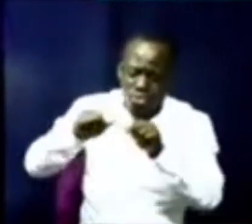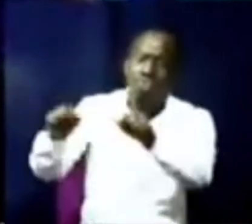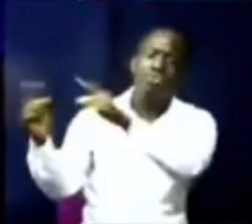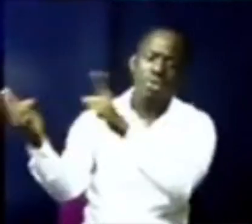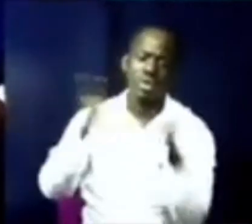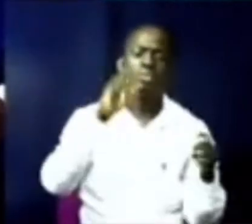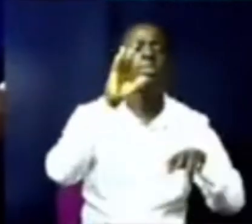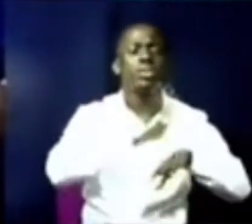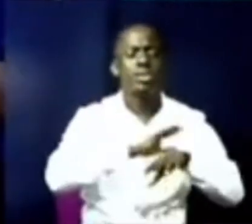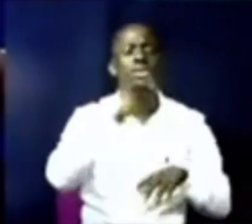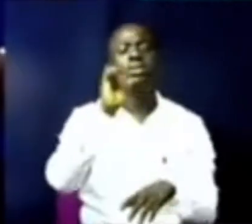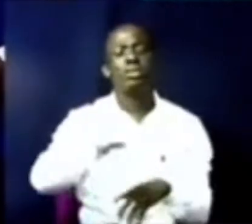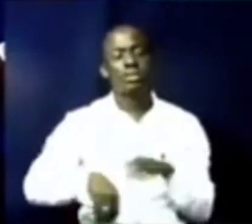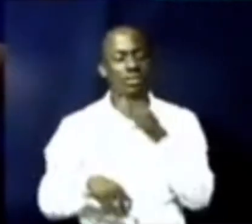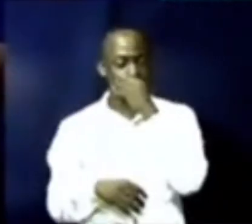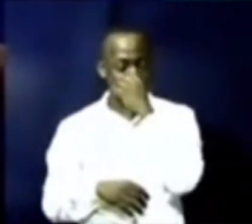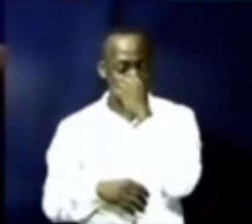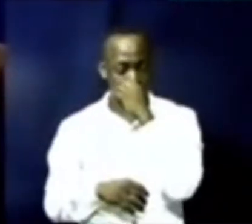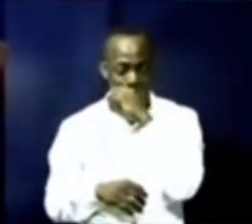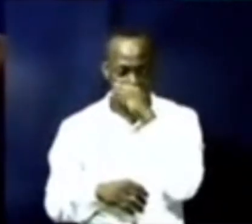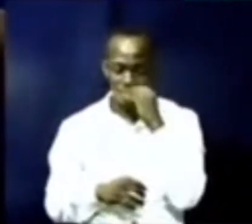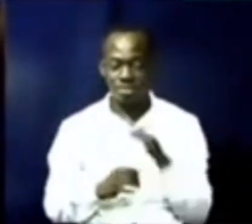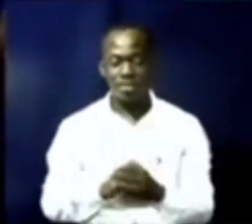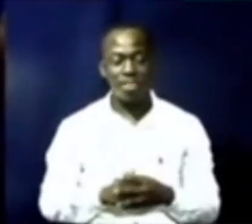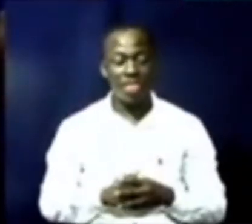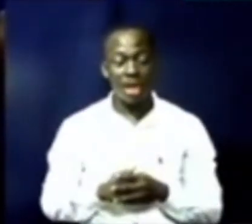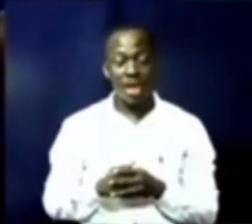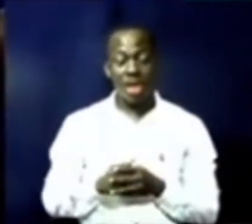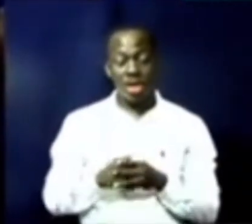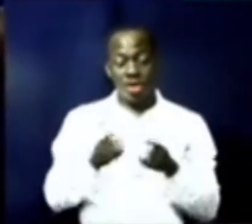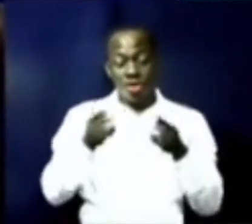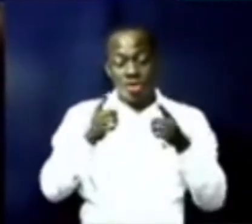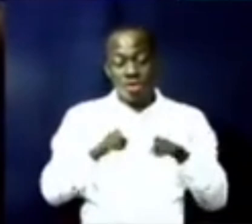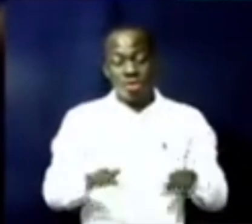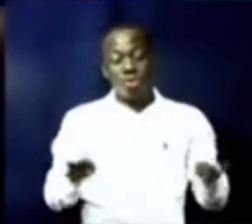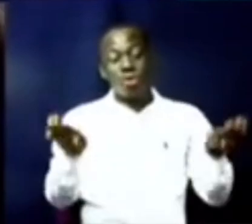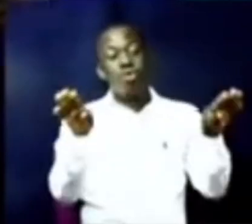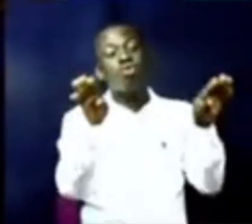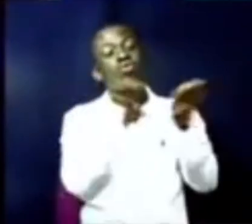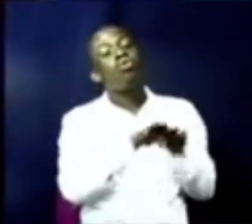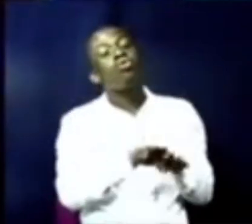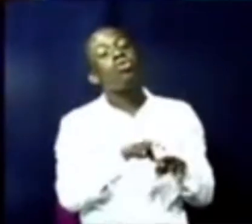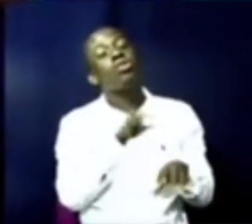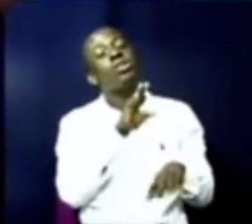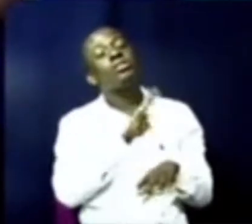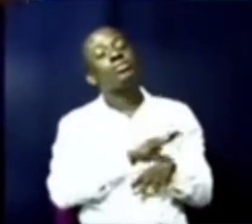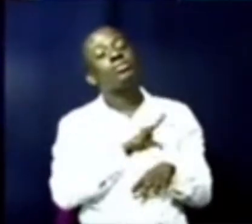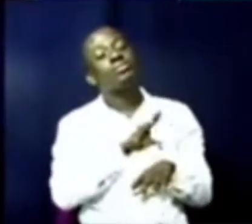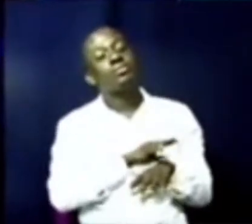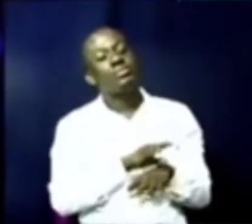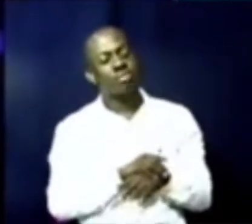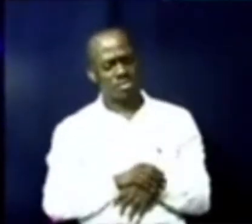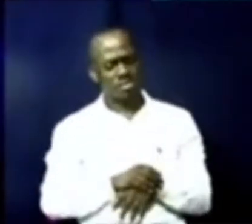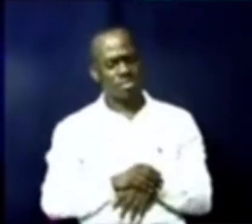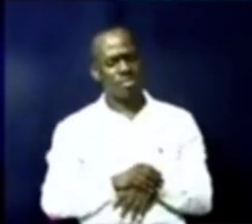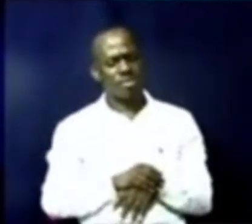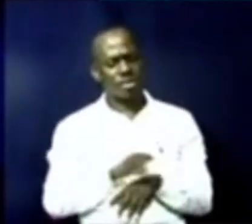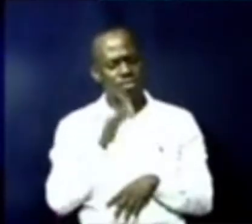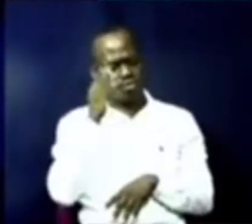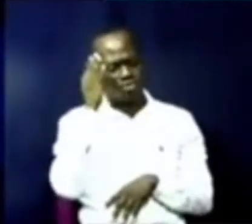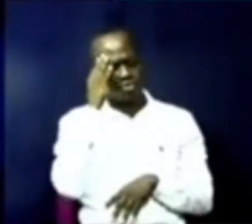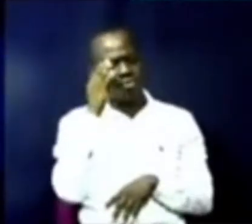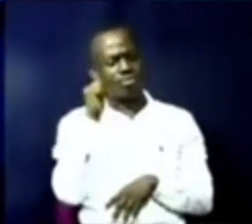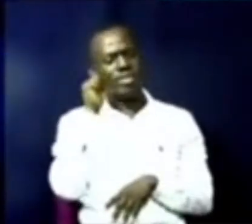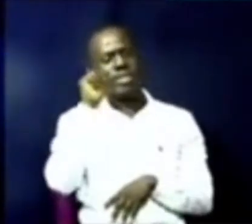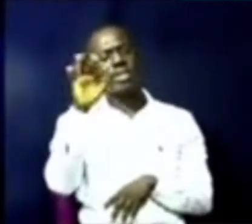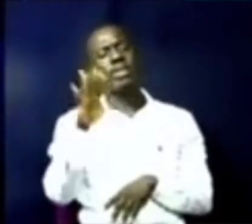you no na me de beach na ho. But when we close, this lady with some okro muff came to me and